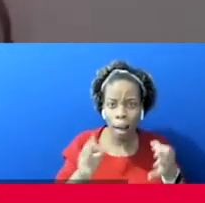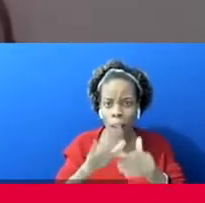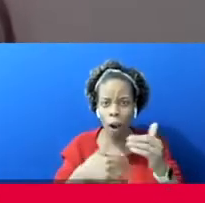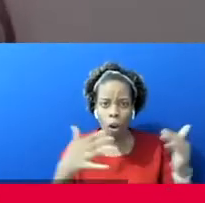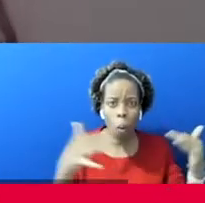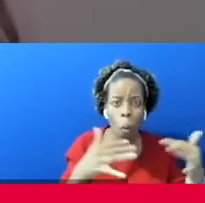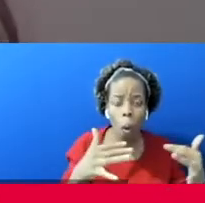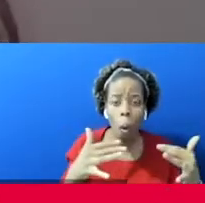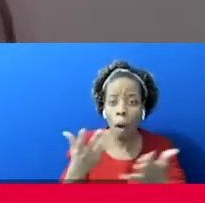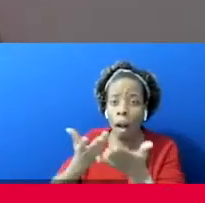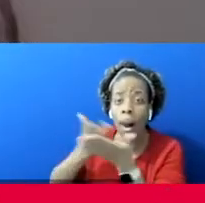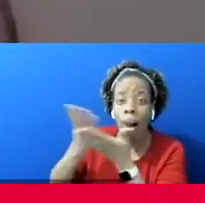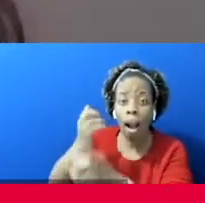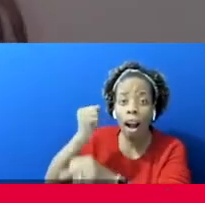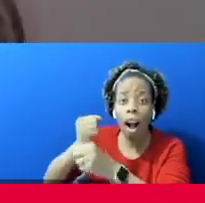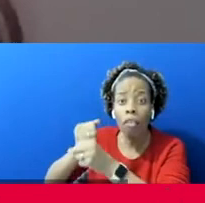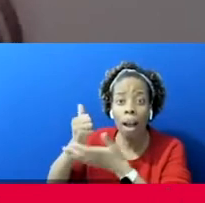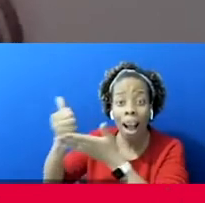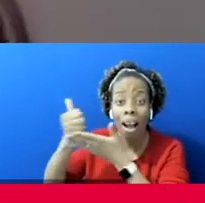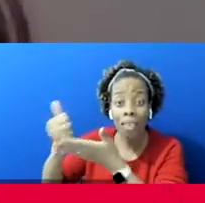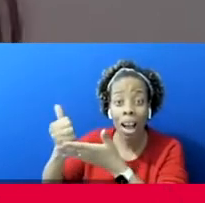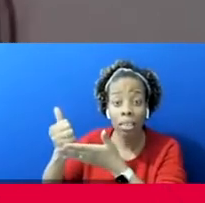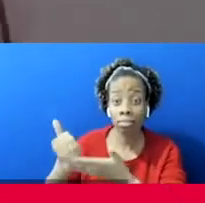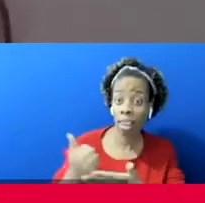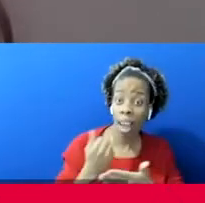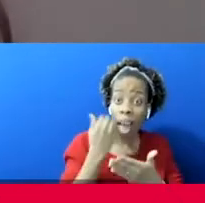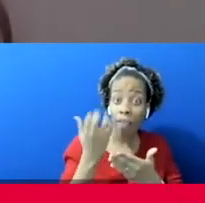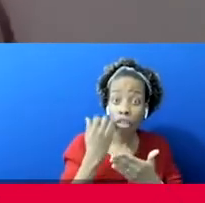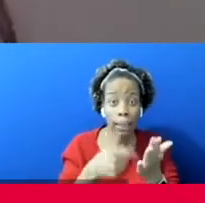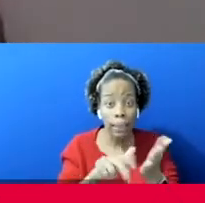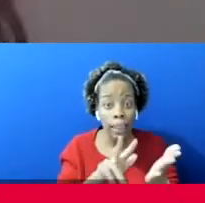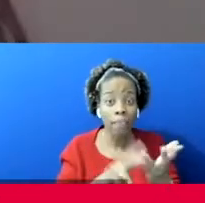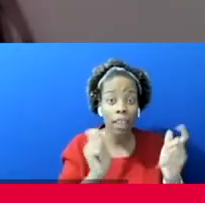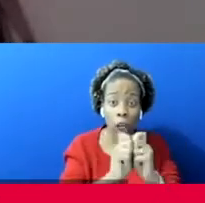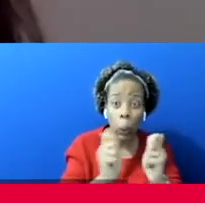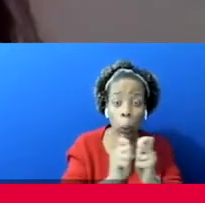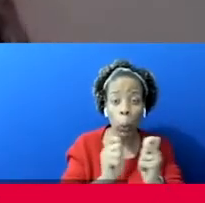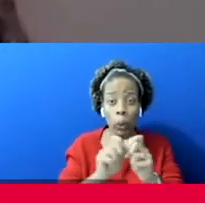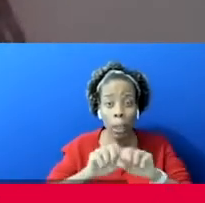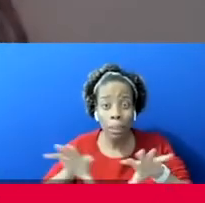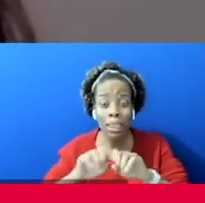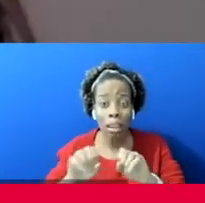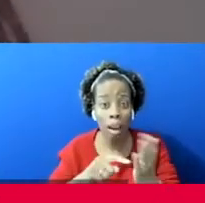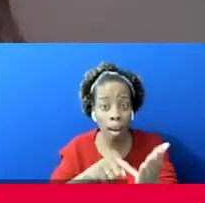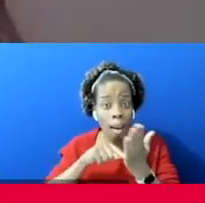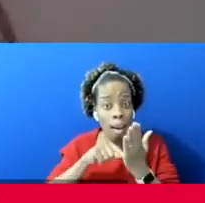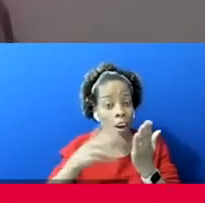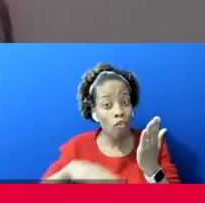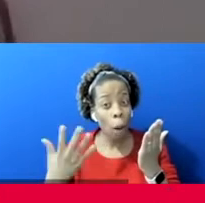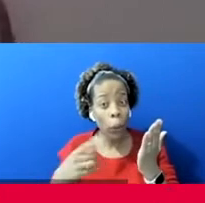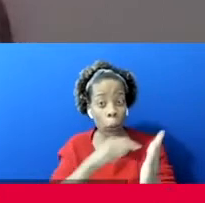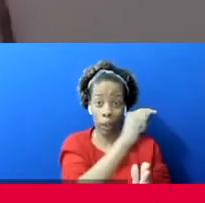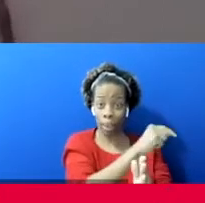it comes to just even the media that we consume. It is all fashioned by people who have come out of the university, who have come out